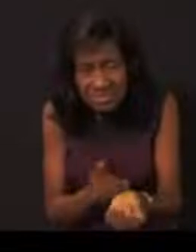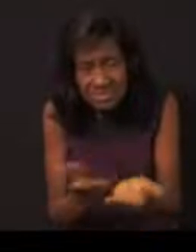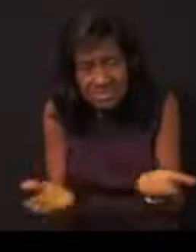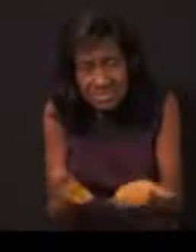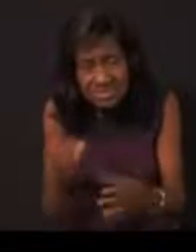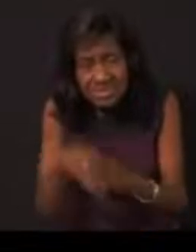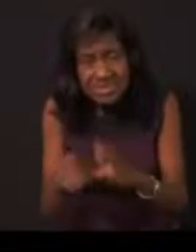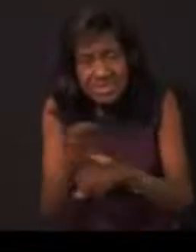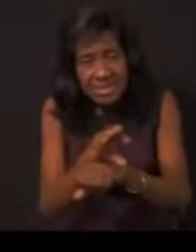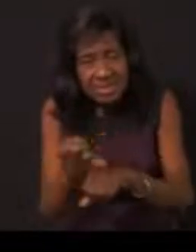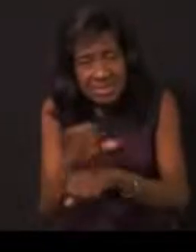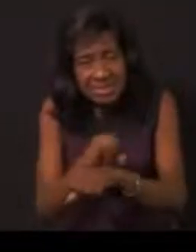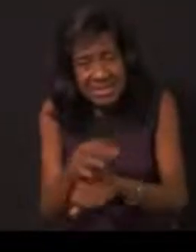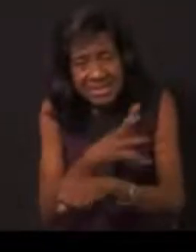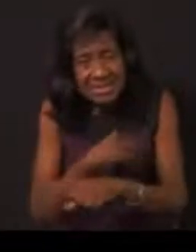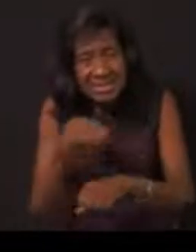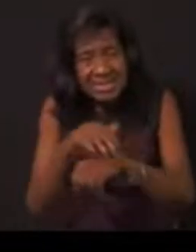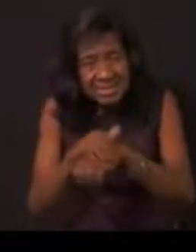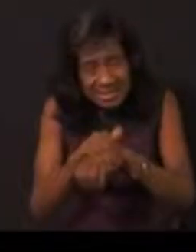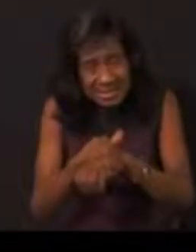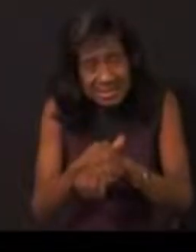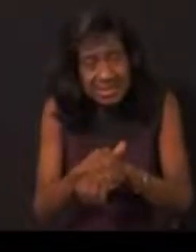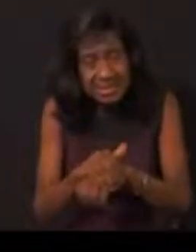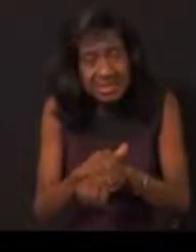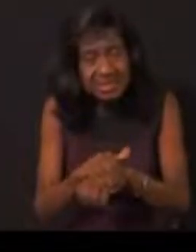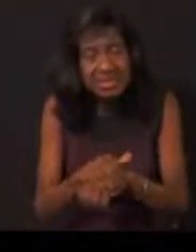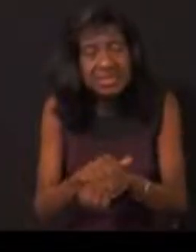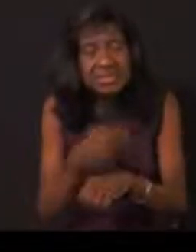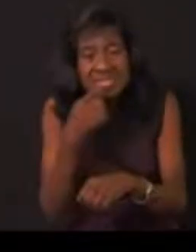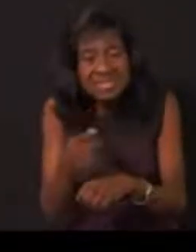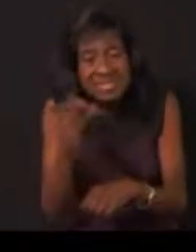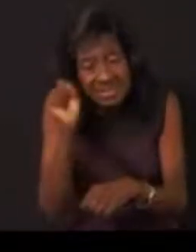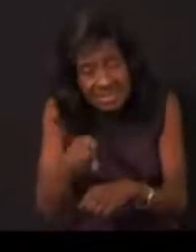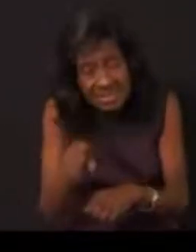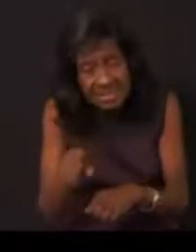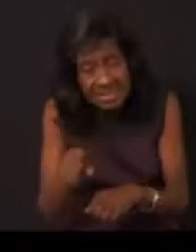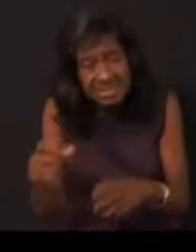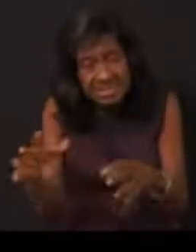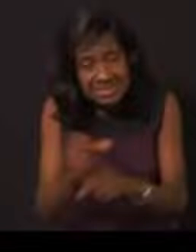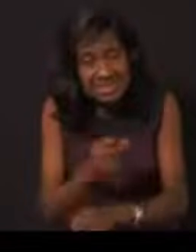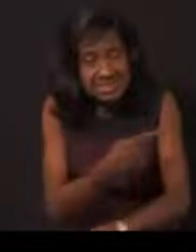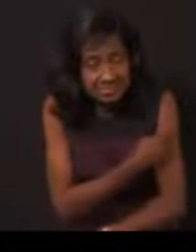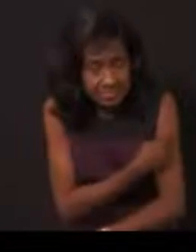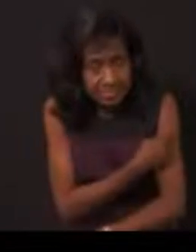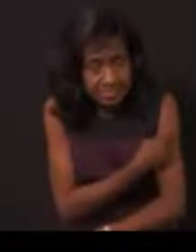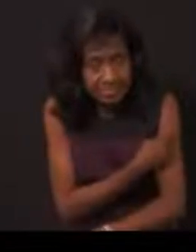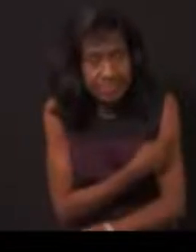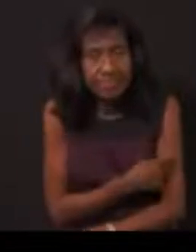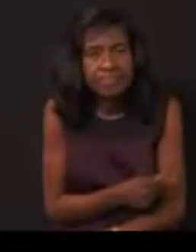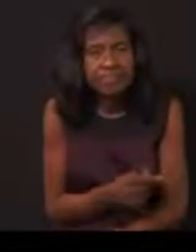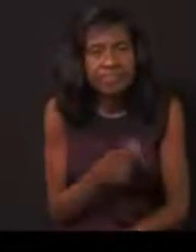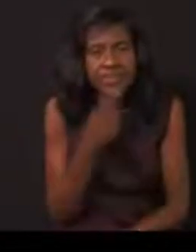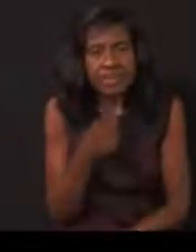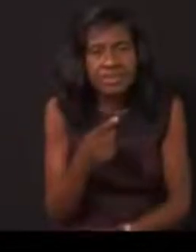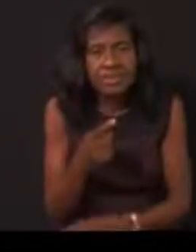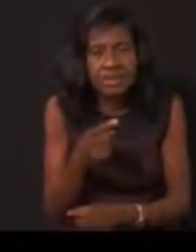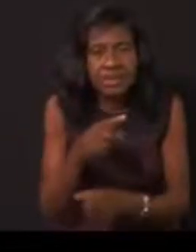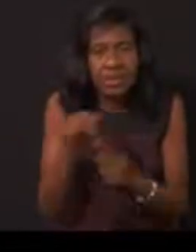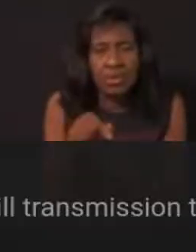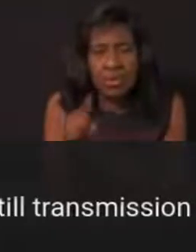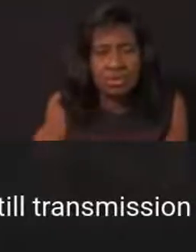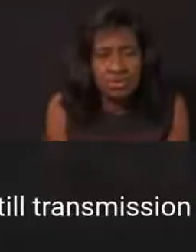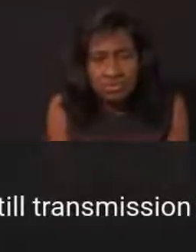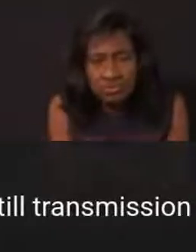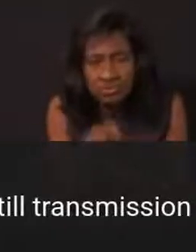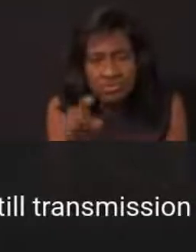UK believe we should all get it. One word on travel to the UK. At present, you need to take a letter